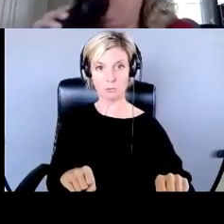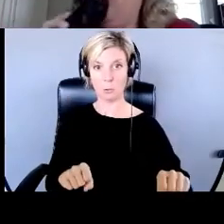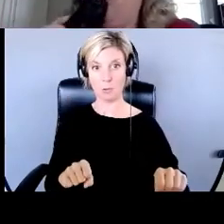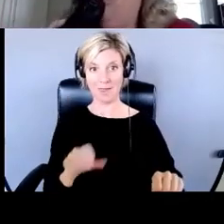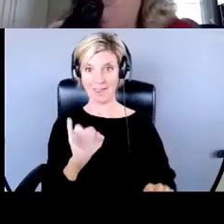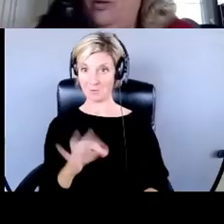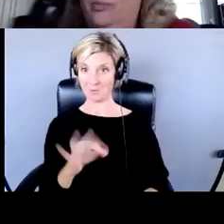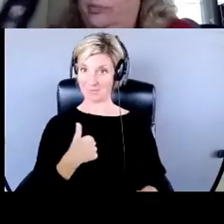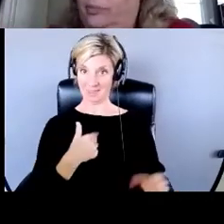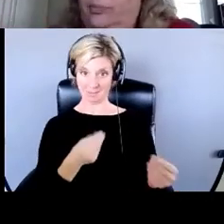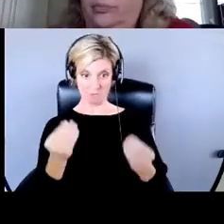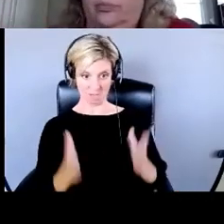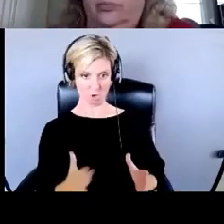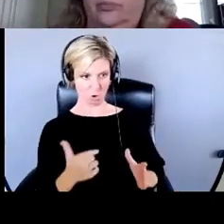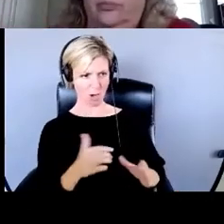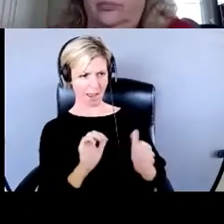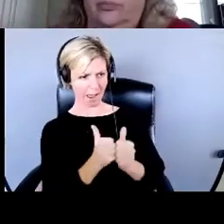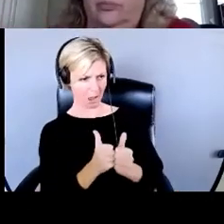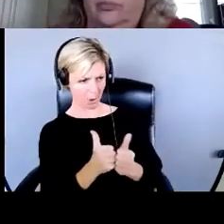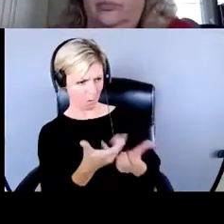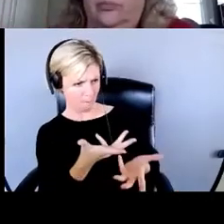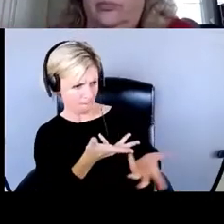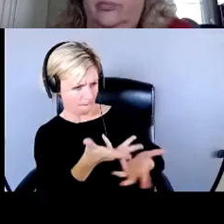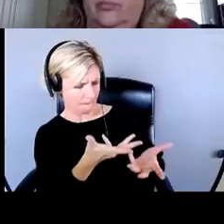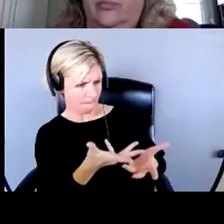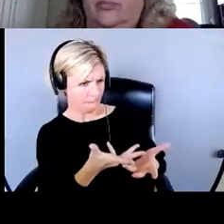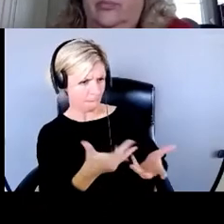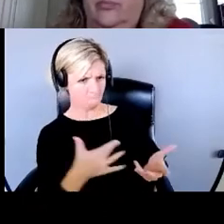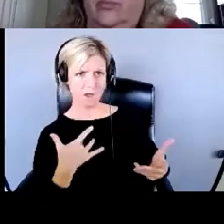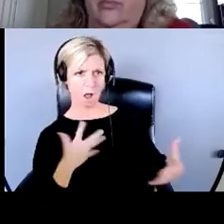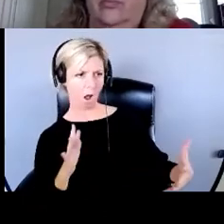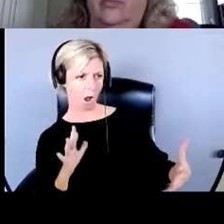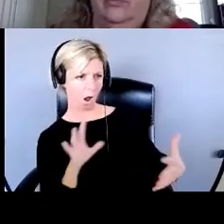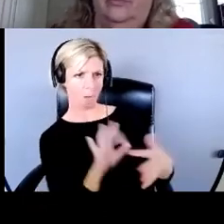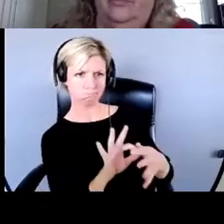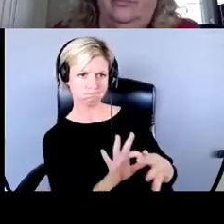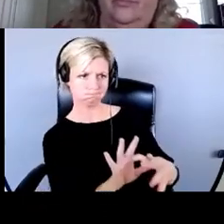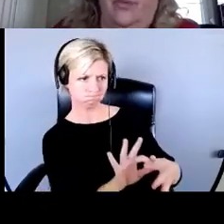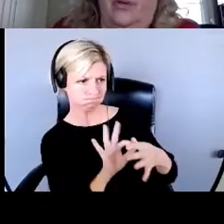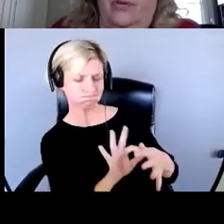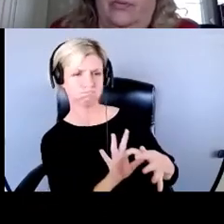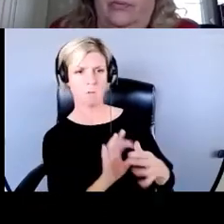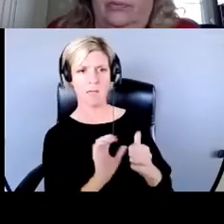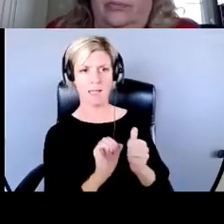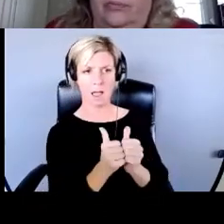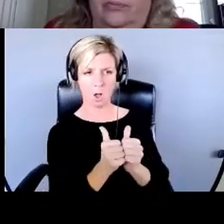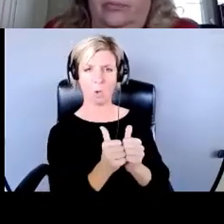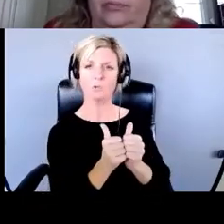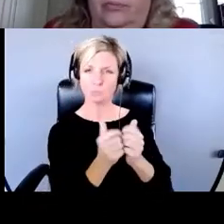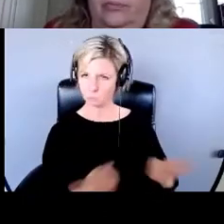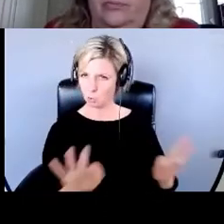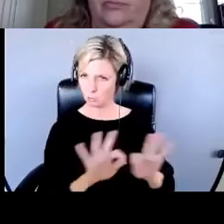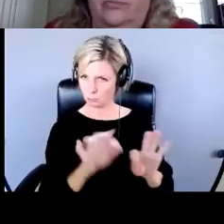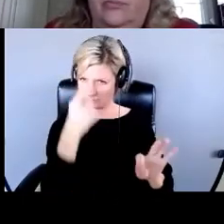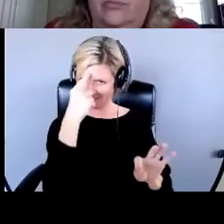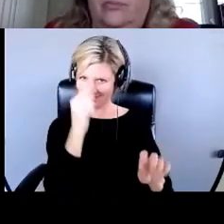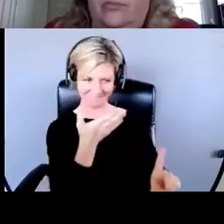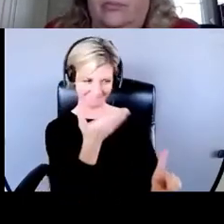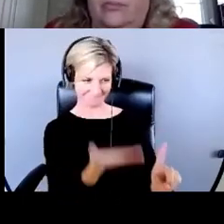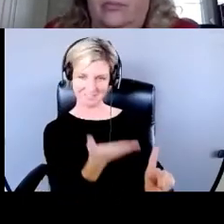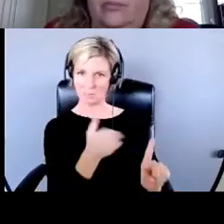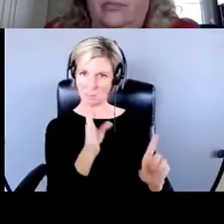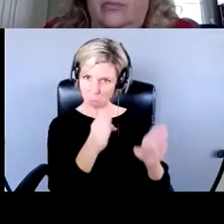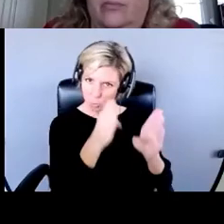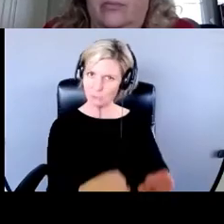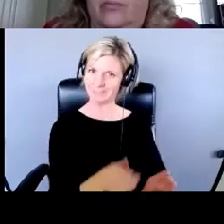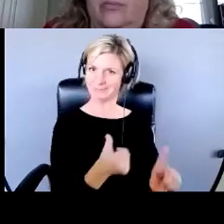think mediation can give you a really good opportunity if you practice from a person-centered perspective, which really means